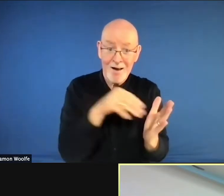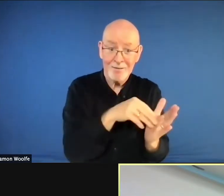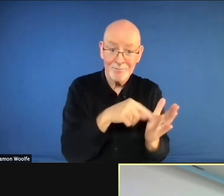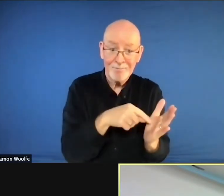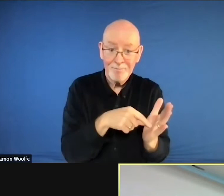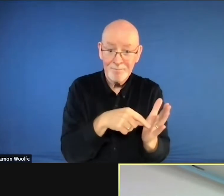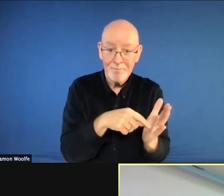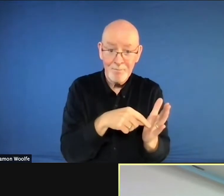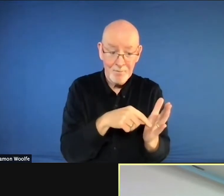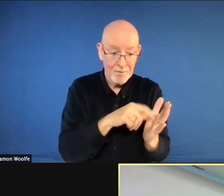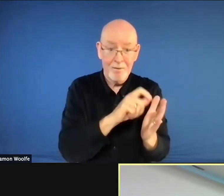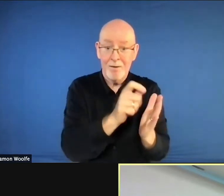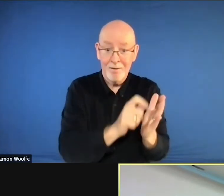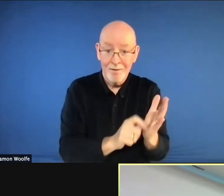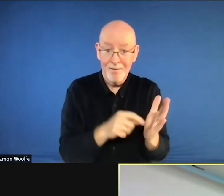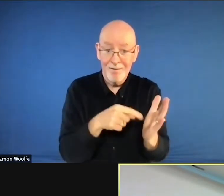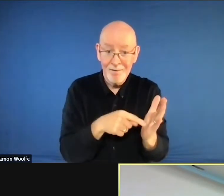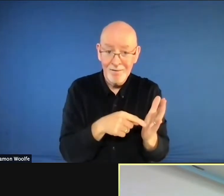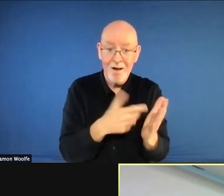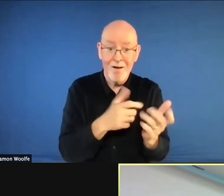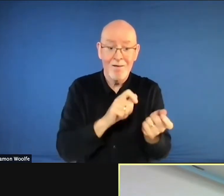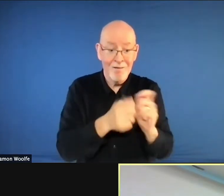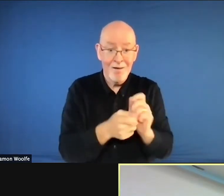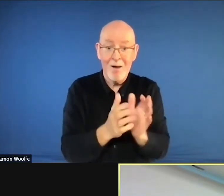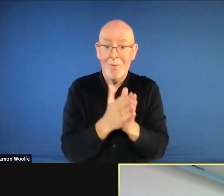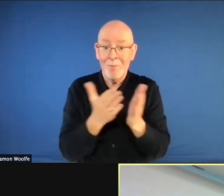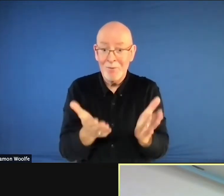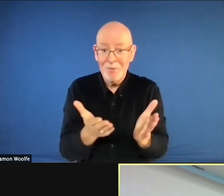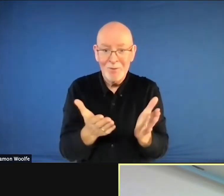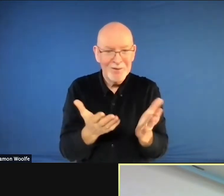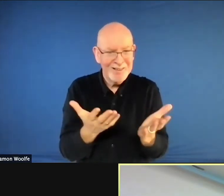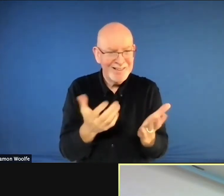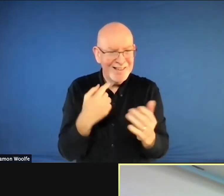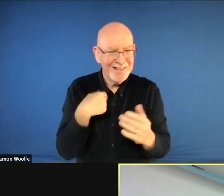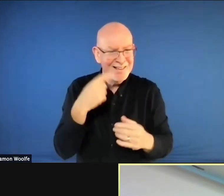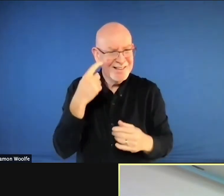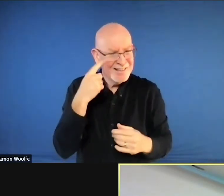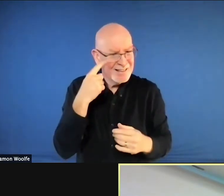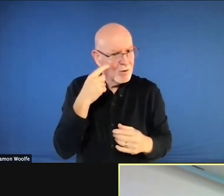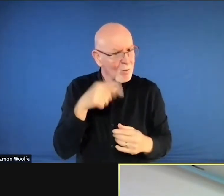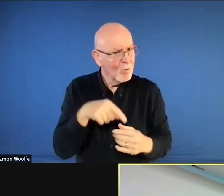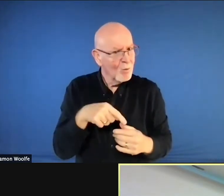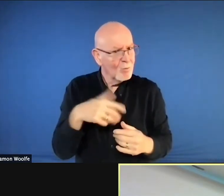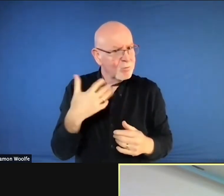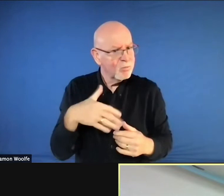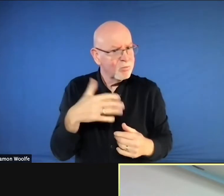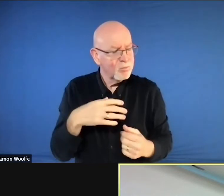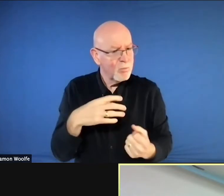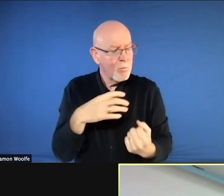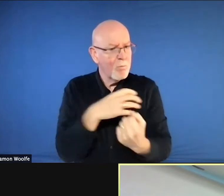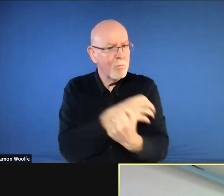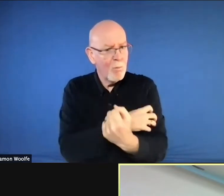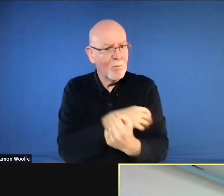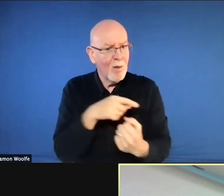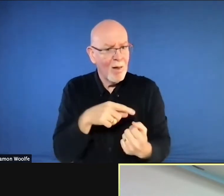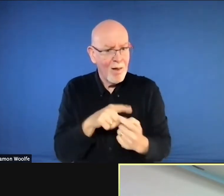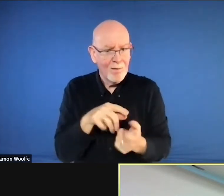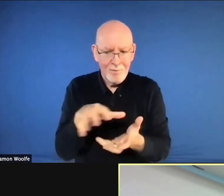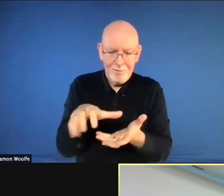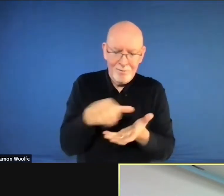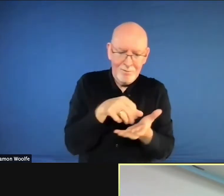I think it's still a very powerful principle, and the best way probably to put it into